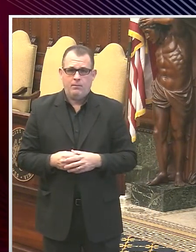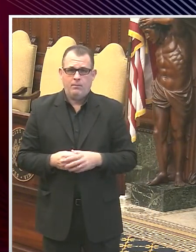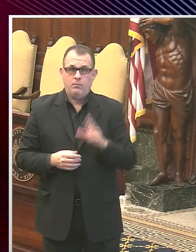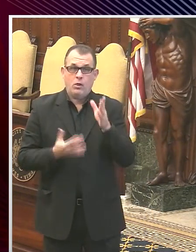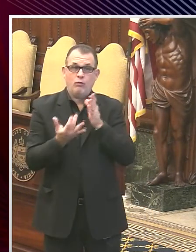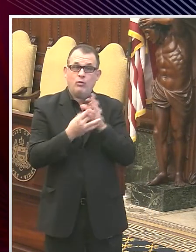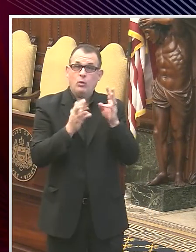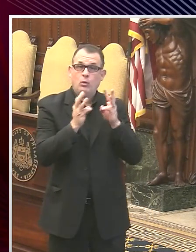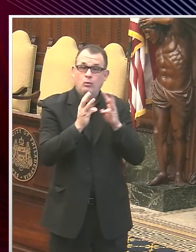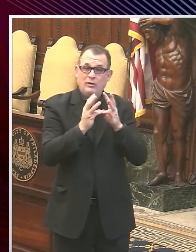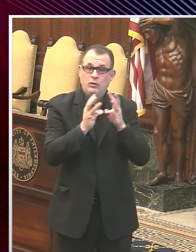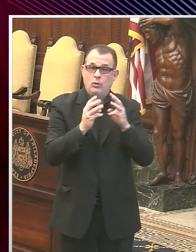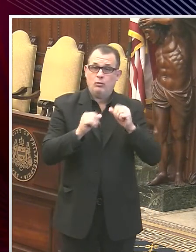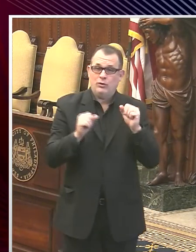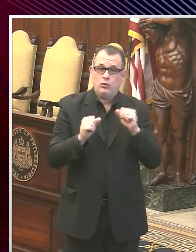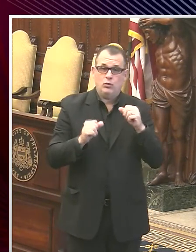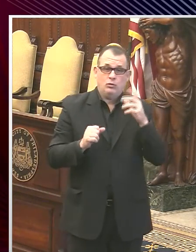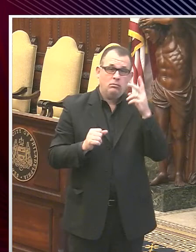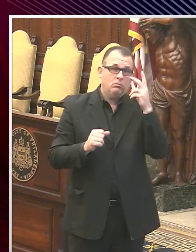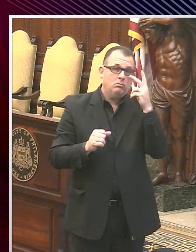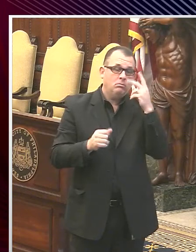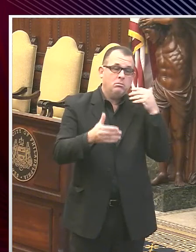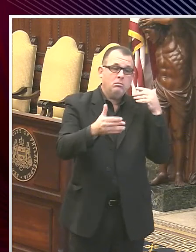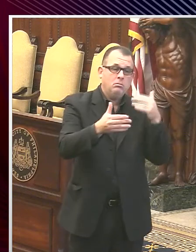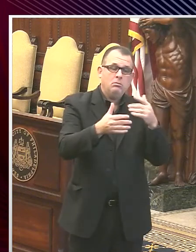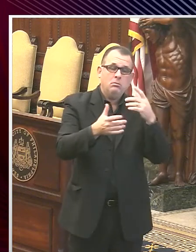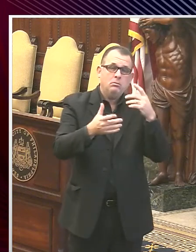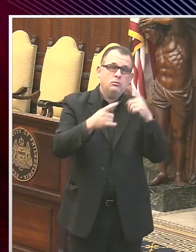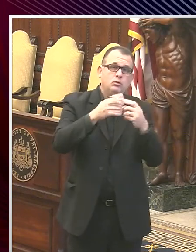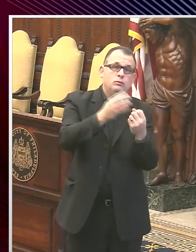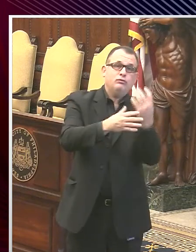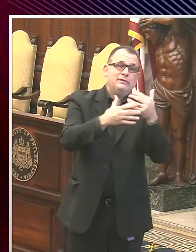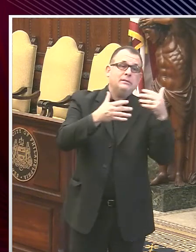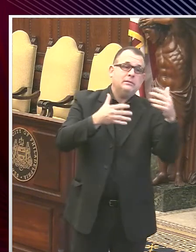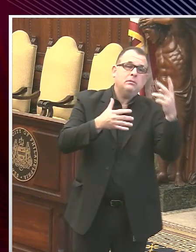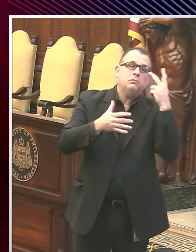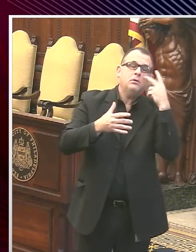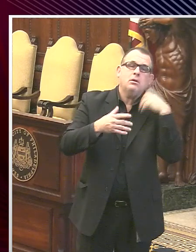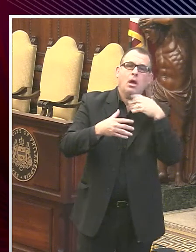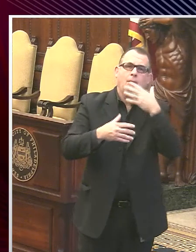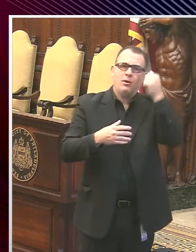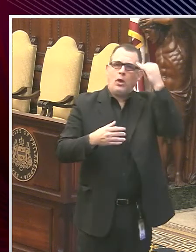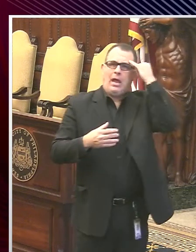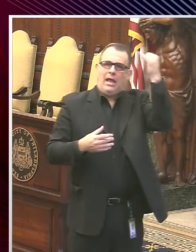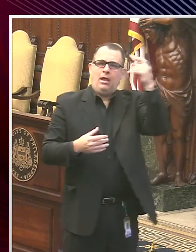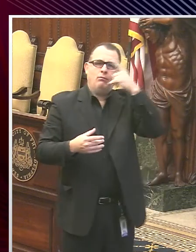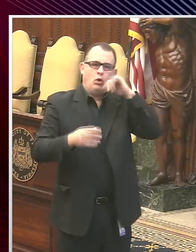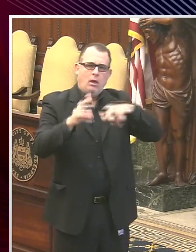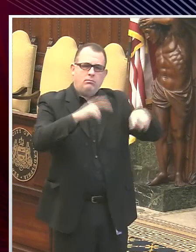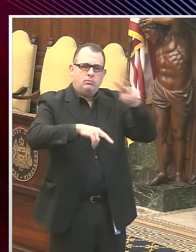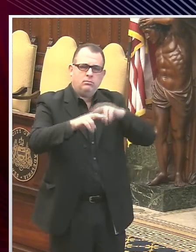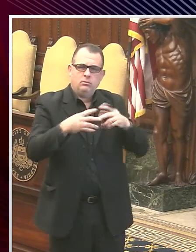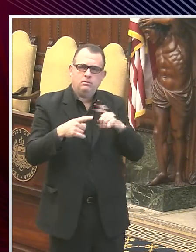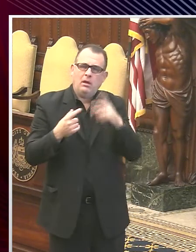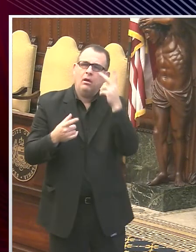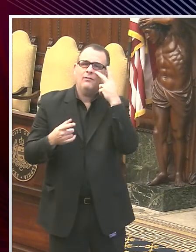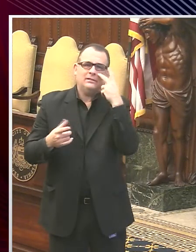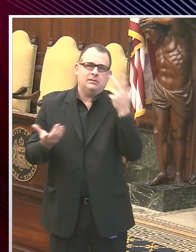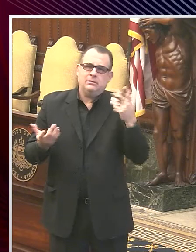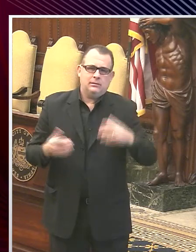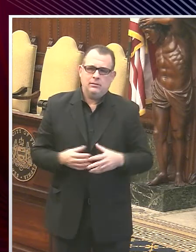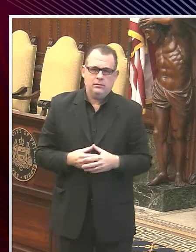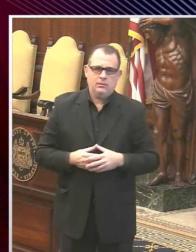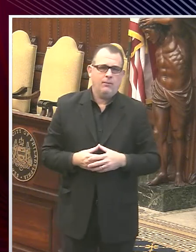and closer into the spring as to what our situation is from a spread standpoint, and also what availability the teachers